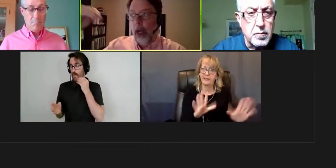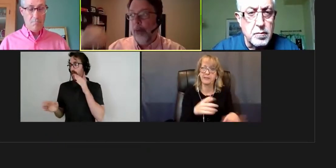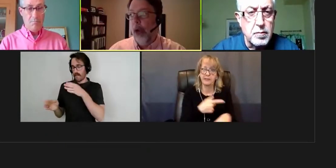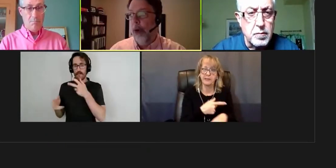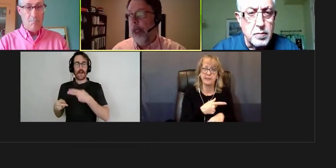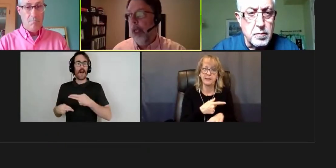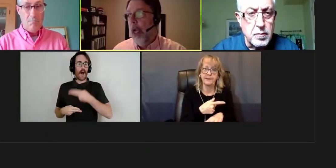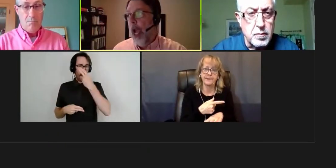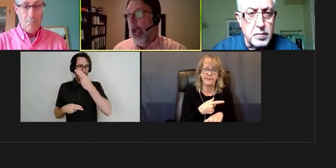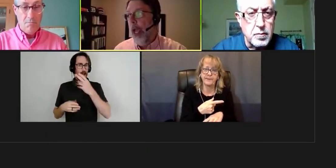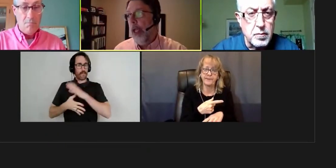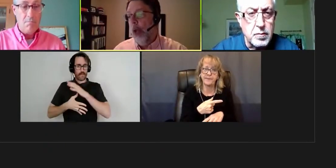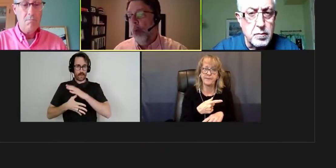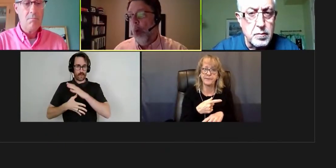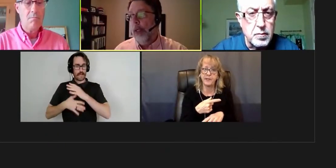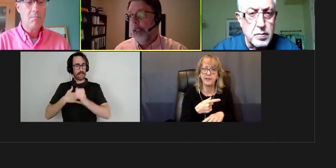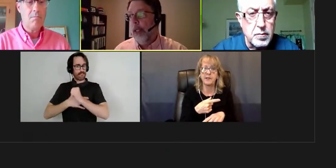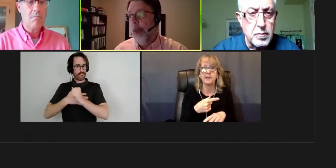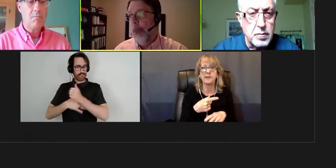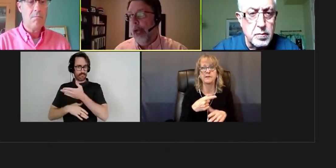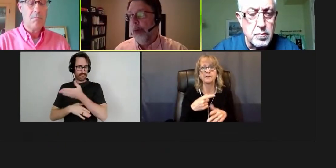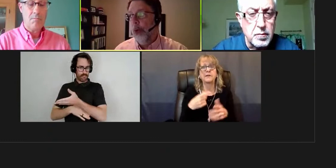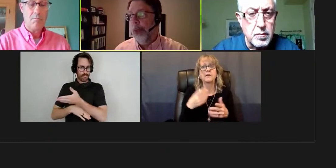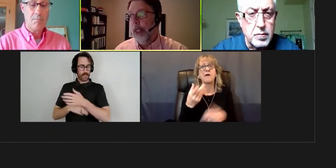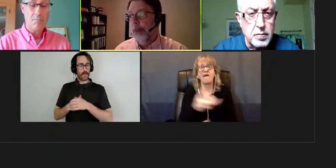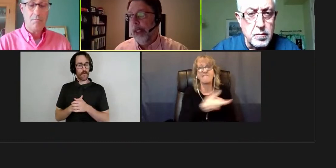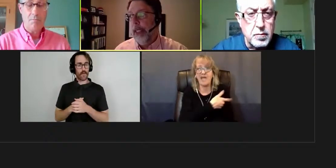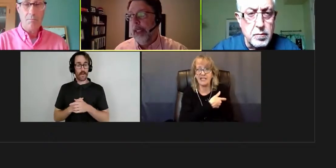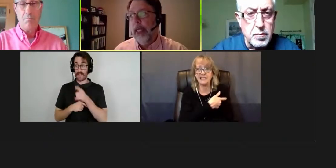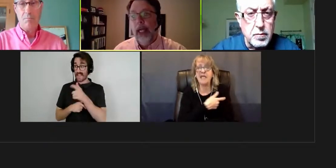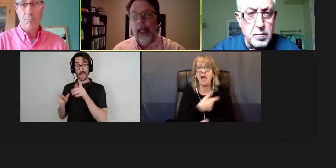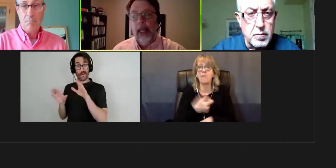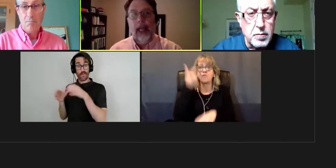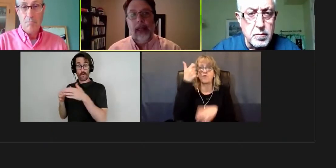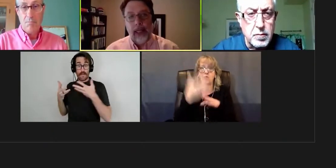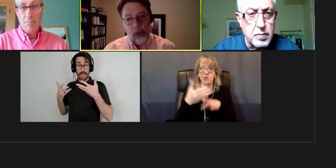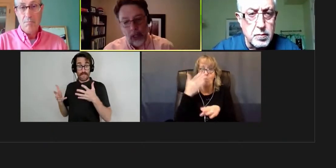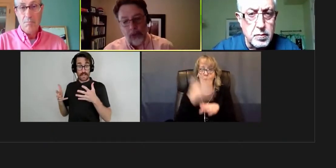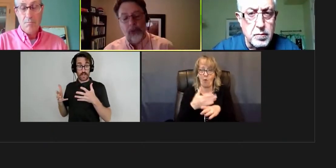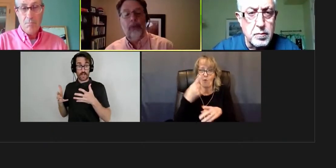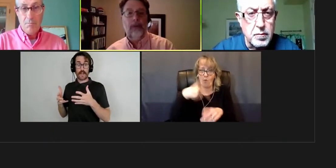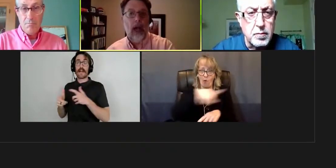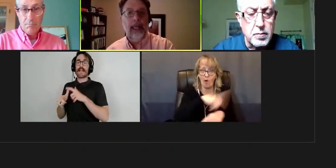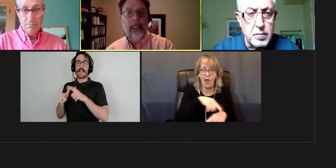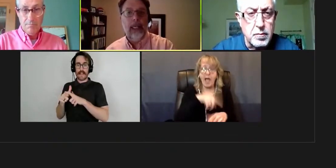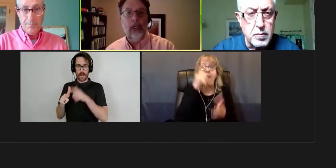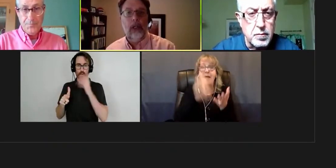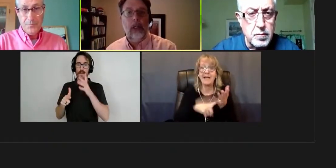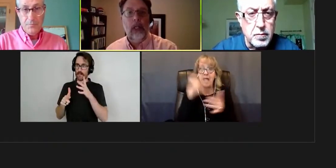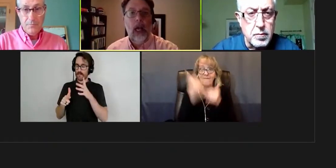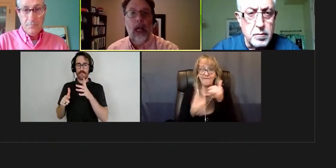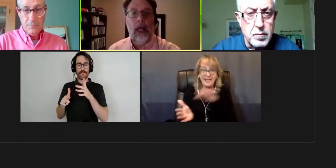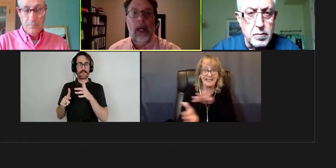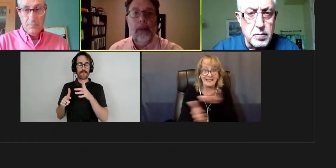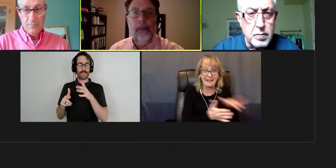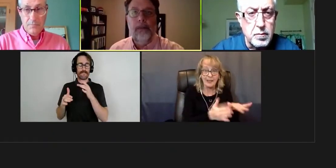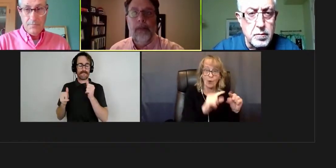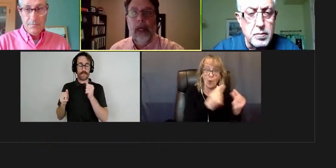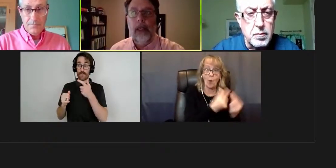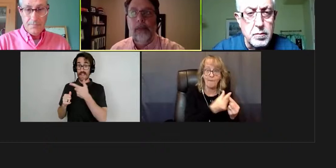higher priority, and once that group is completed, then I think it will also provide additional